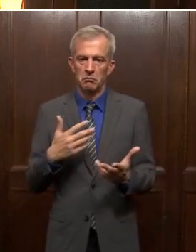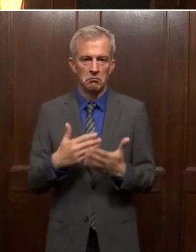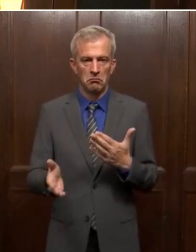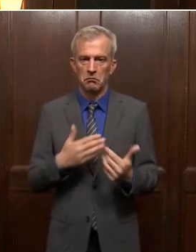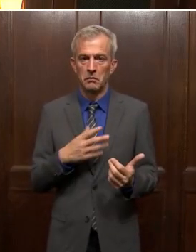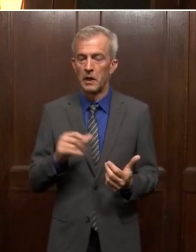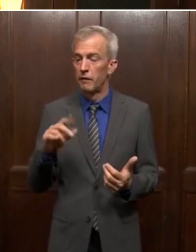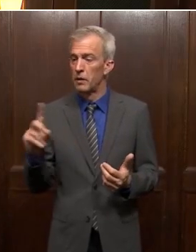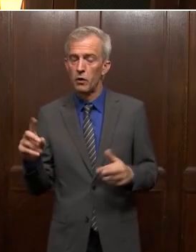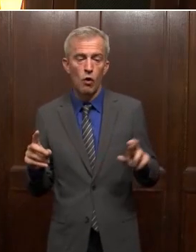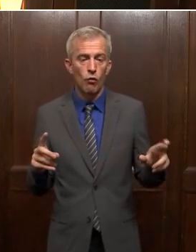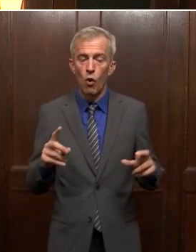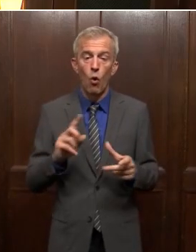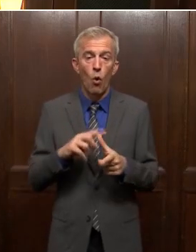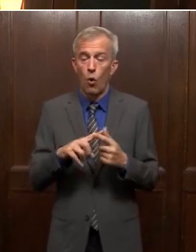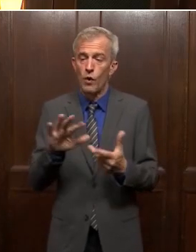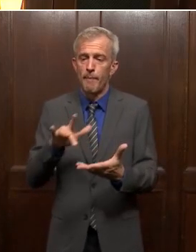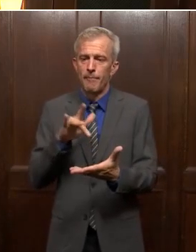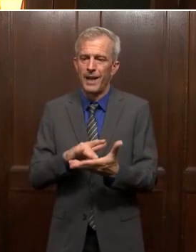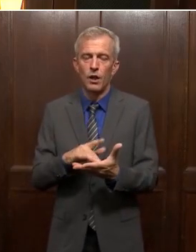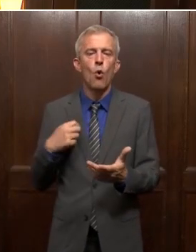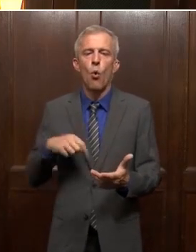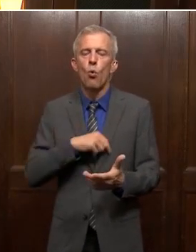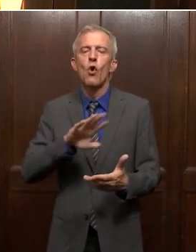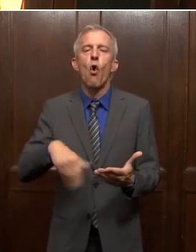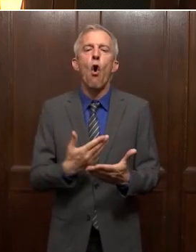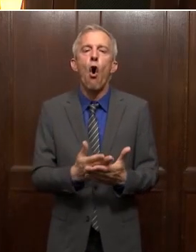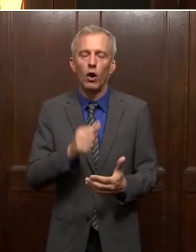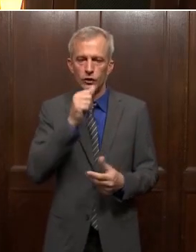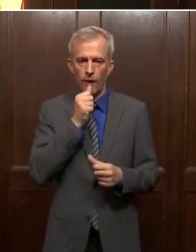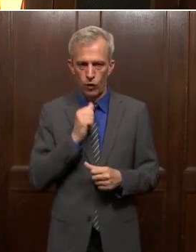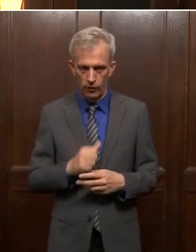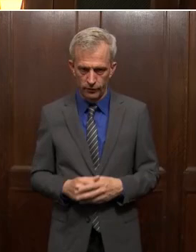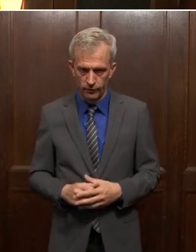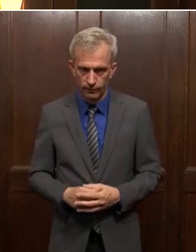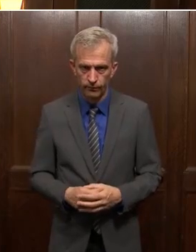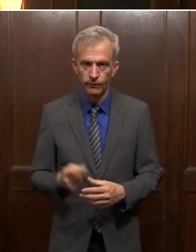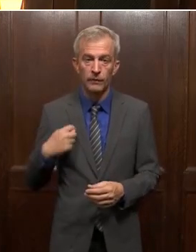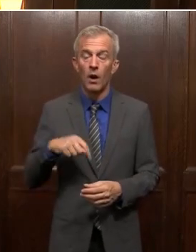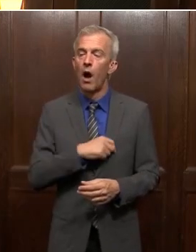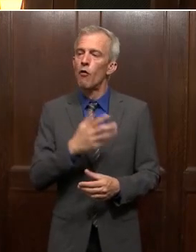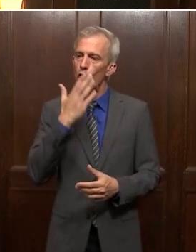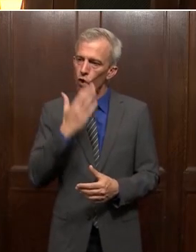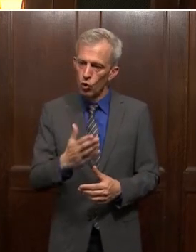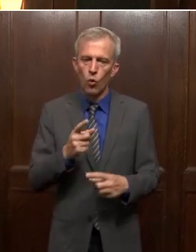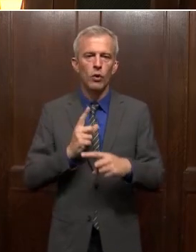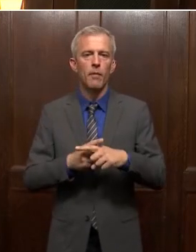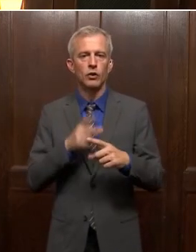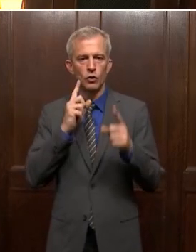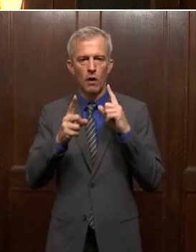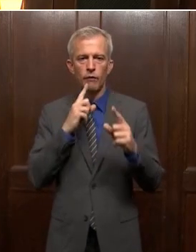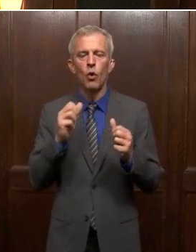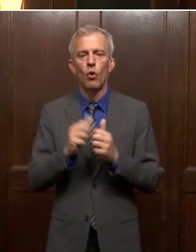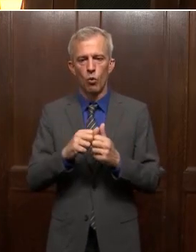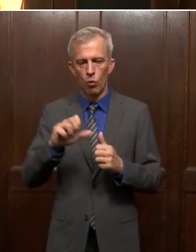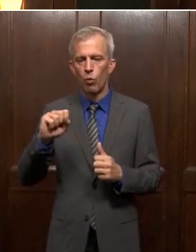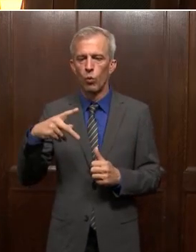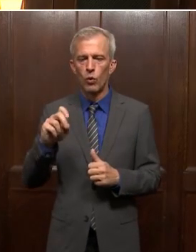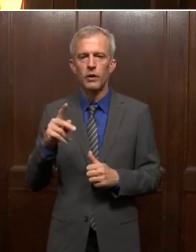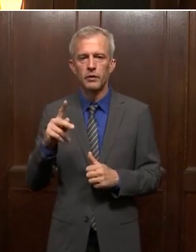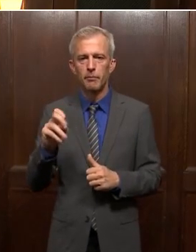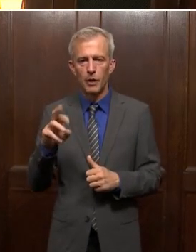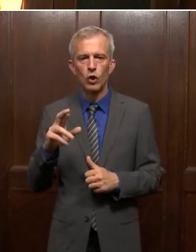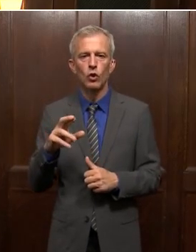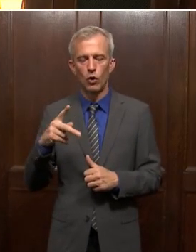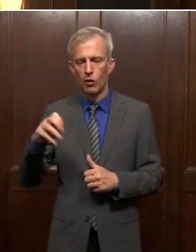states and cities, we are all suffering. And I've had very good, hopeful conversations with the Speaker and our congressional